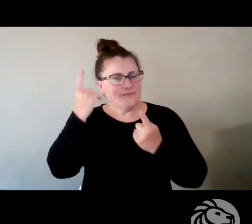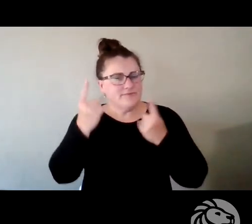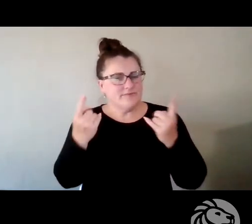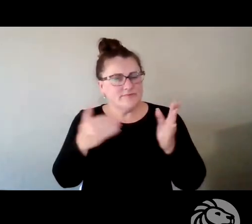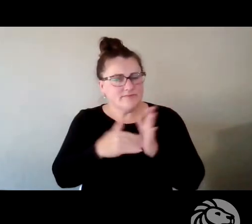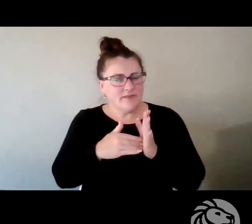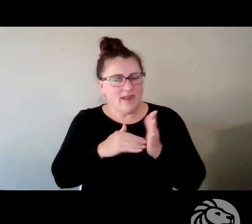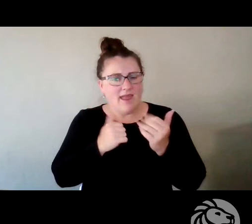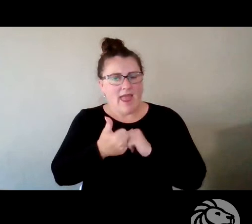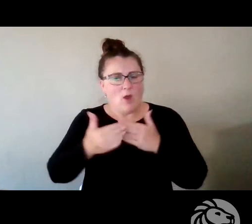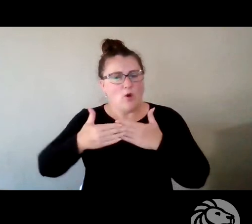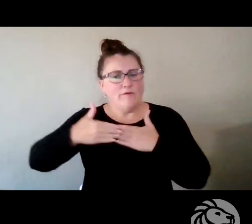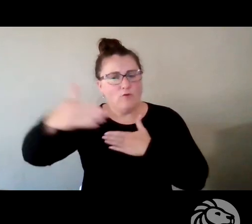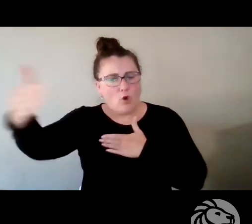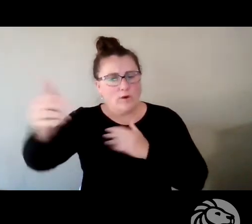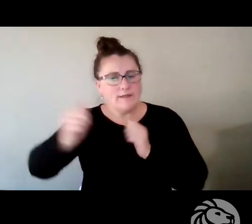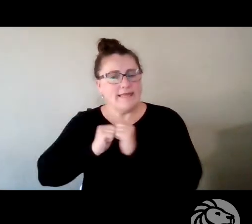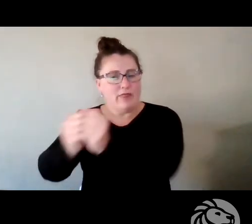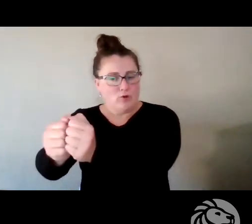we're going to go forward together.